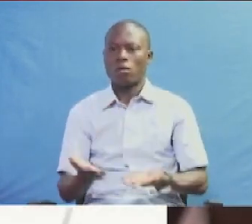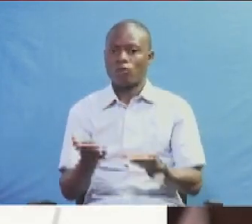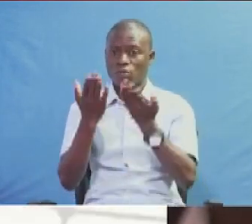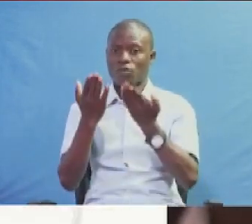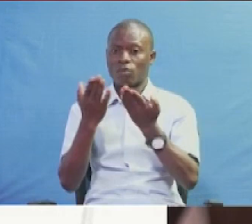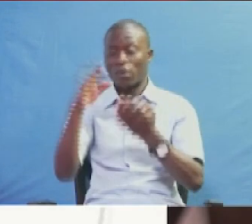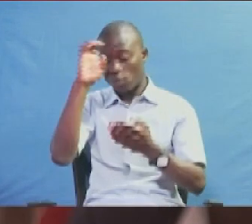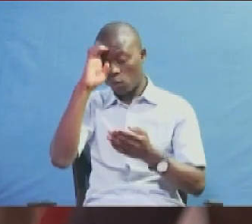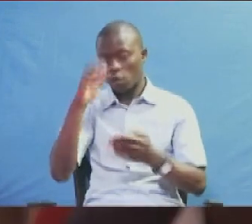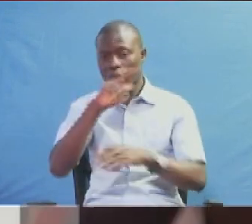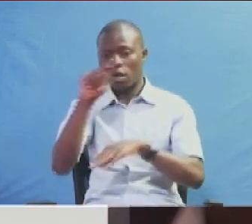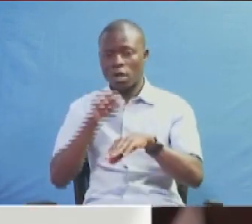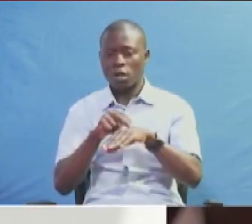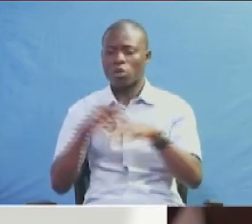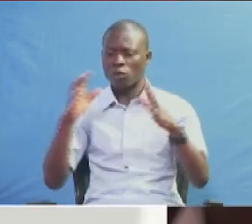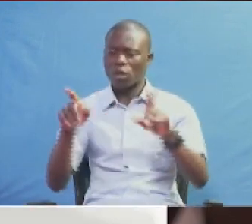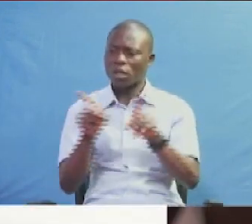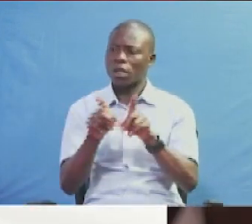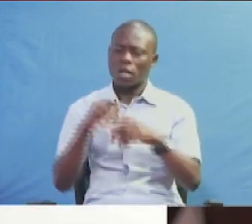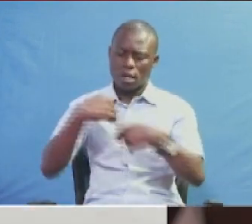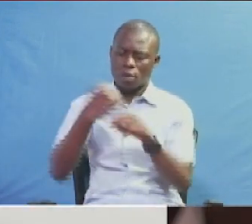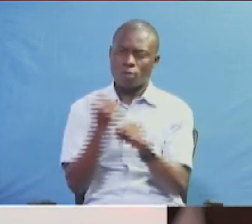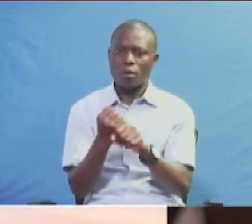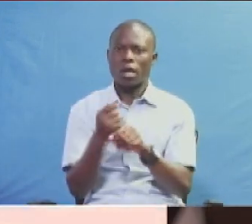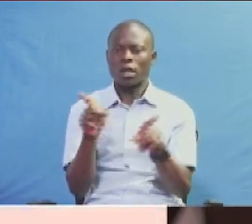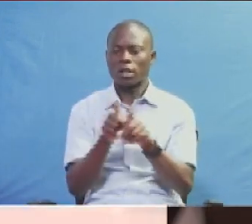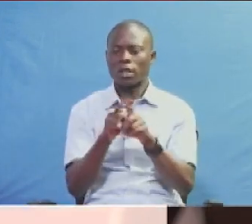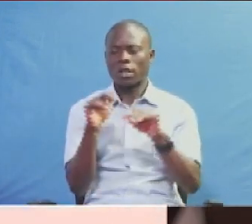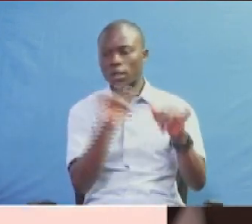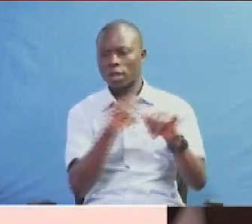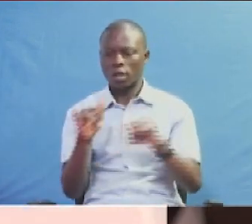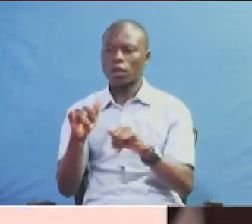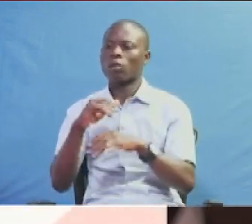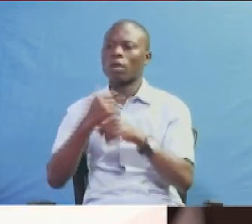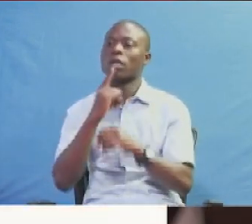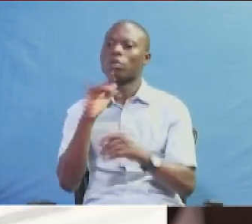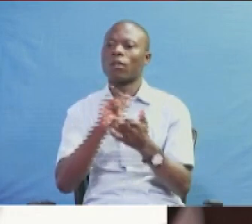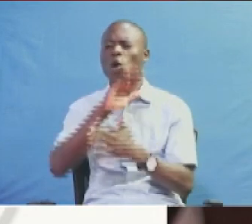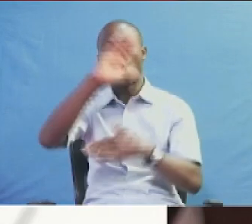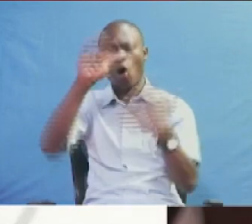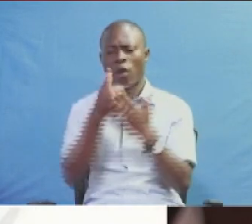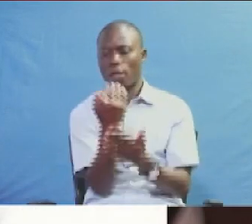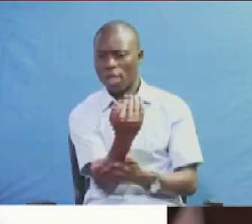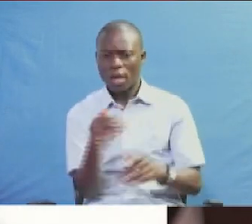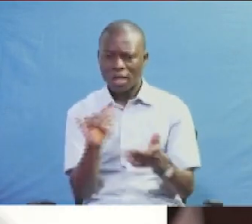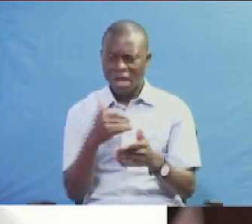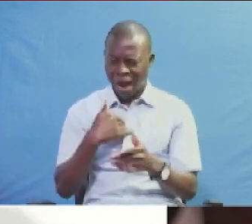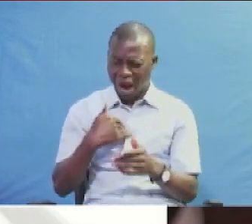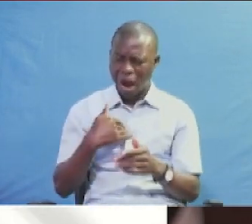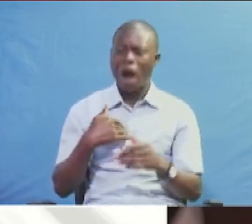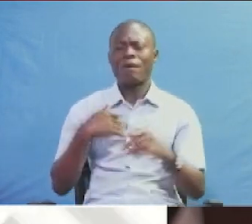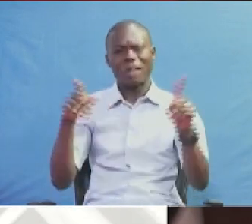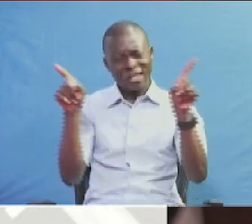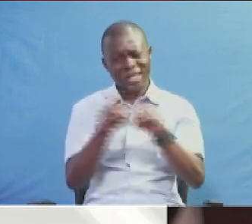nationwide. This, we are still making strides to ensuring that all our children have access to the same quality